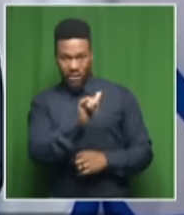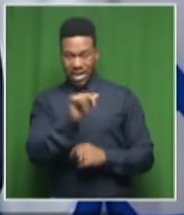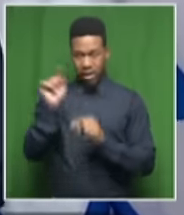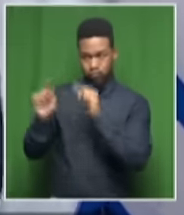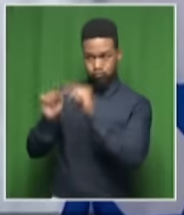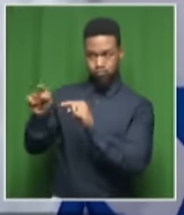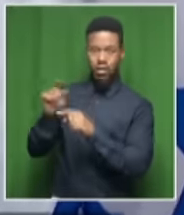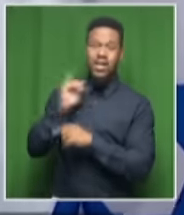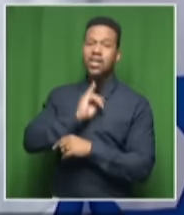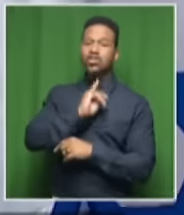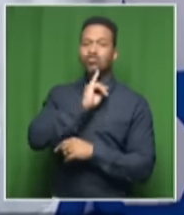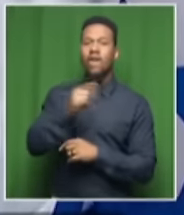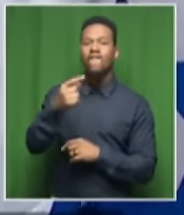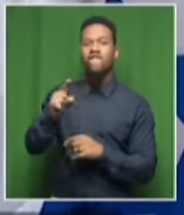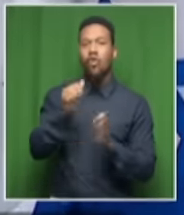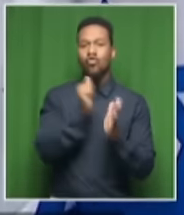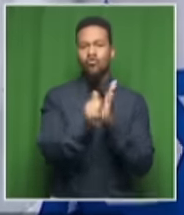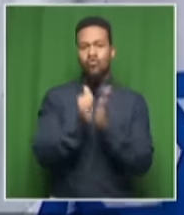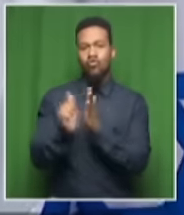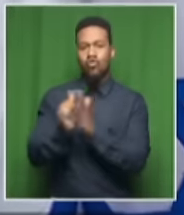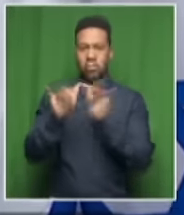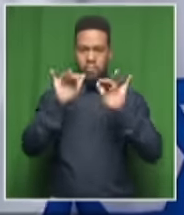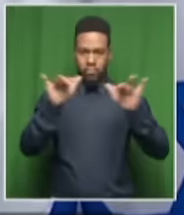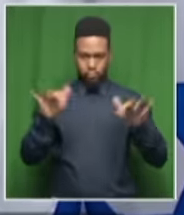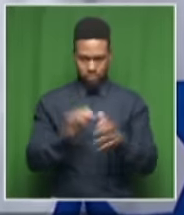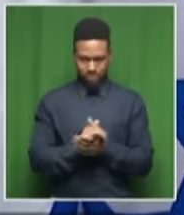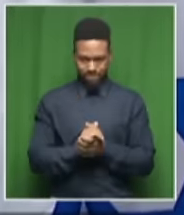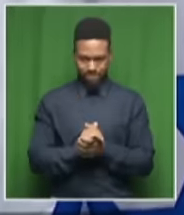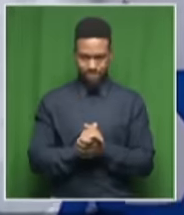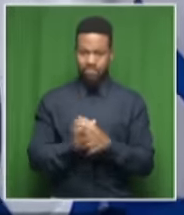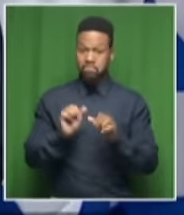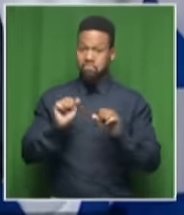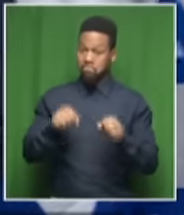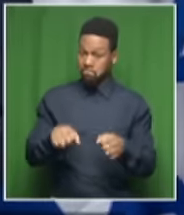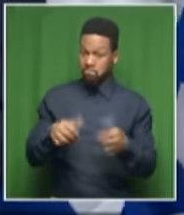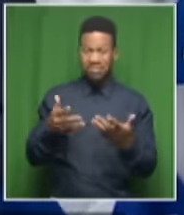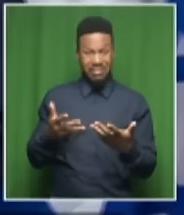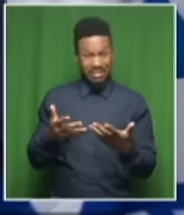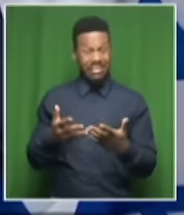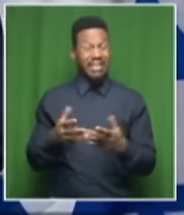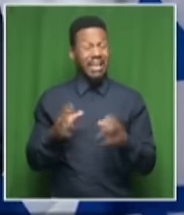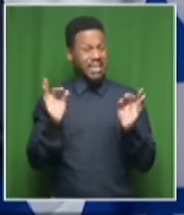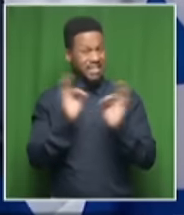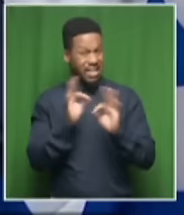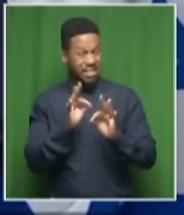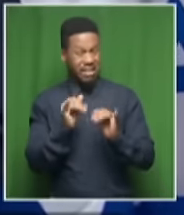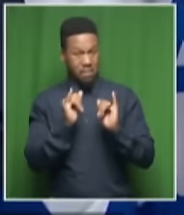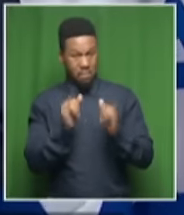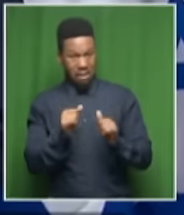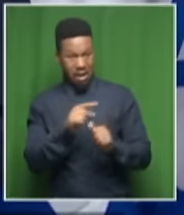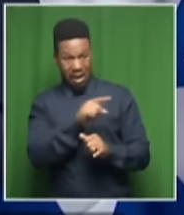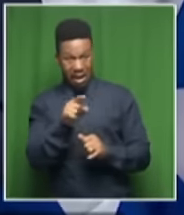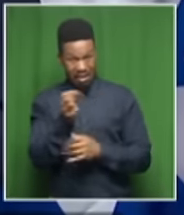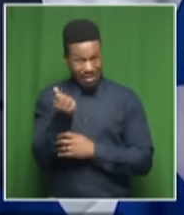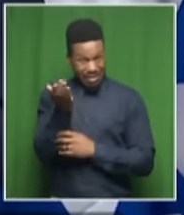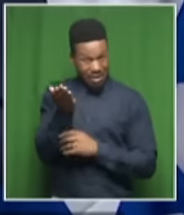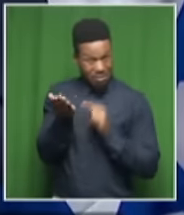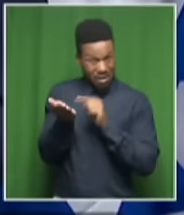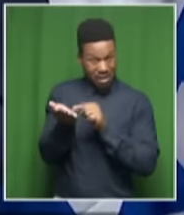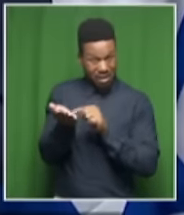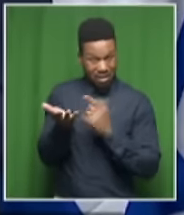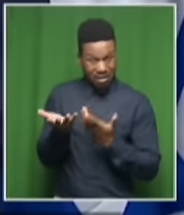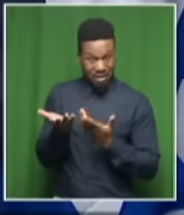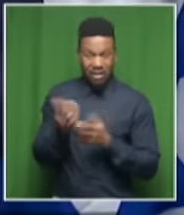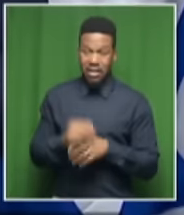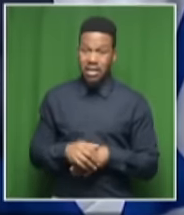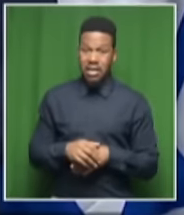supposedly genocide. There's nothing more atrocious and preposterous than this claim. Actually, our enemies,